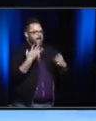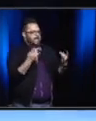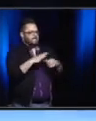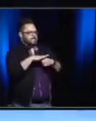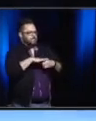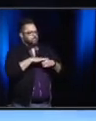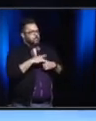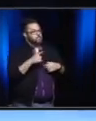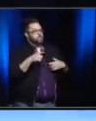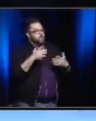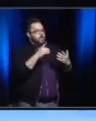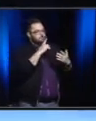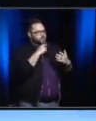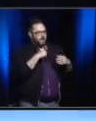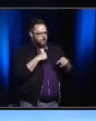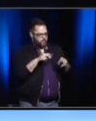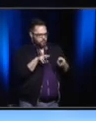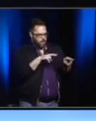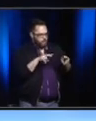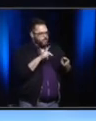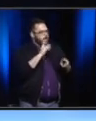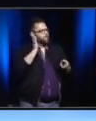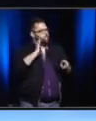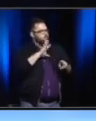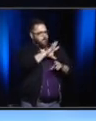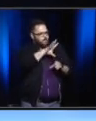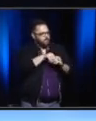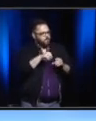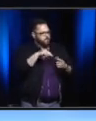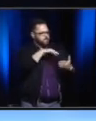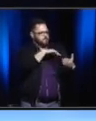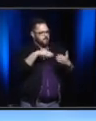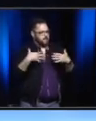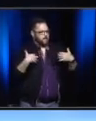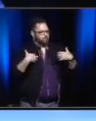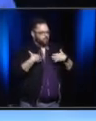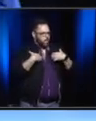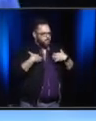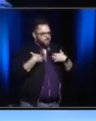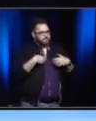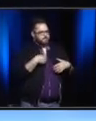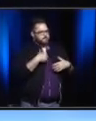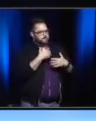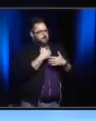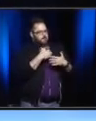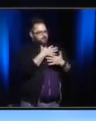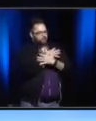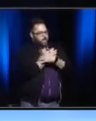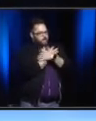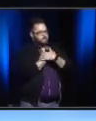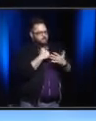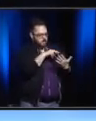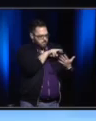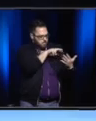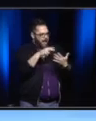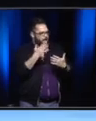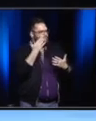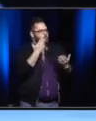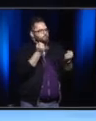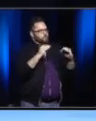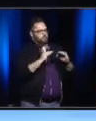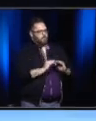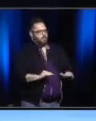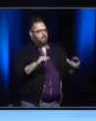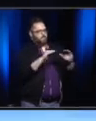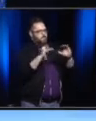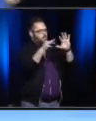had been steeped in primatology and reading the literature about primate societies. And I knew that multi-level alliances were so important in our own species, right